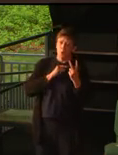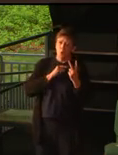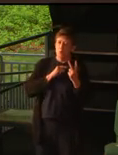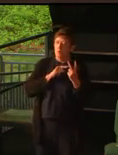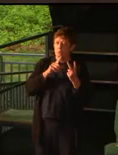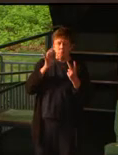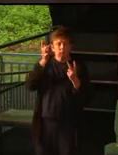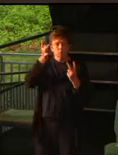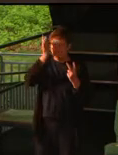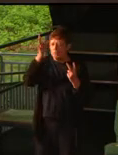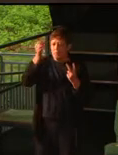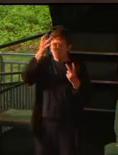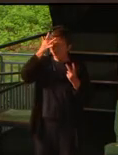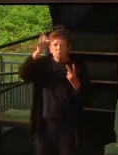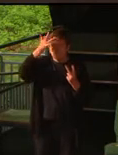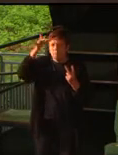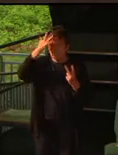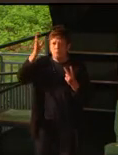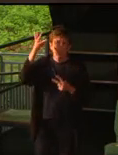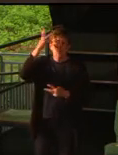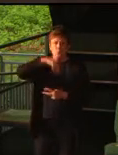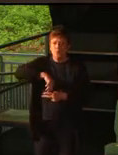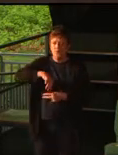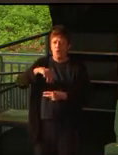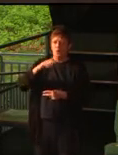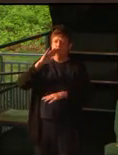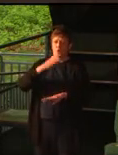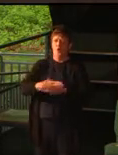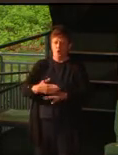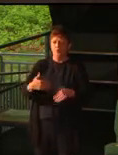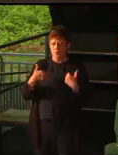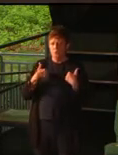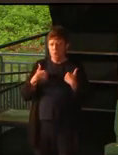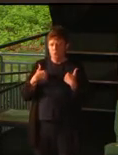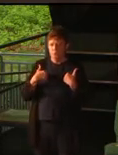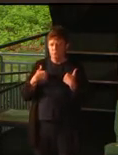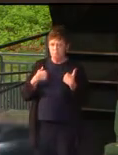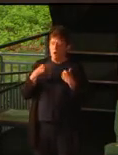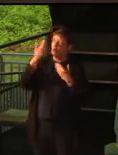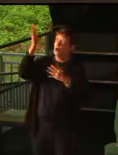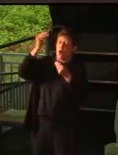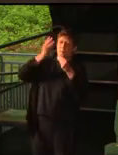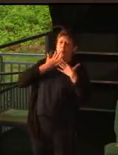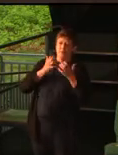intelligent, beautiful, and talented daughters that I was blessed with.